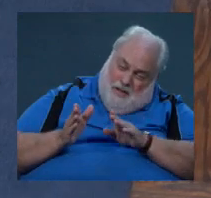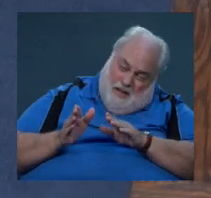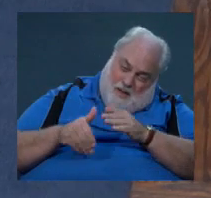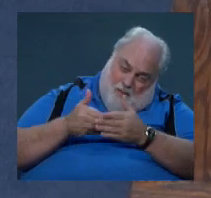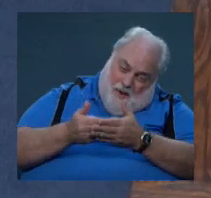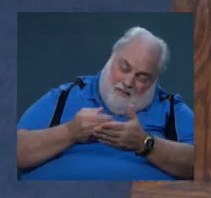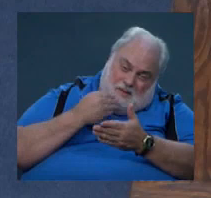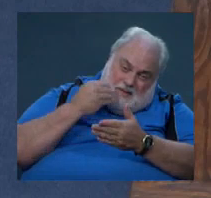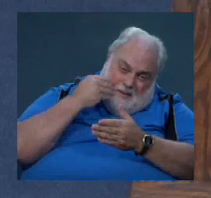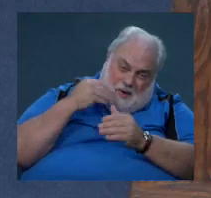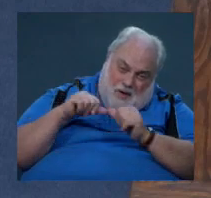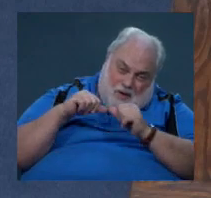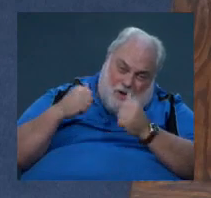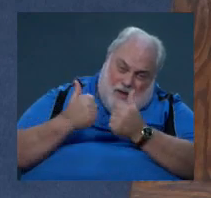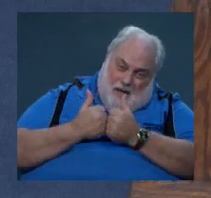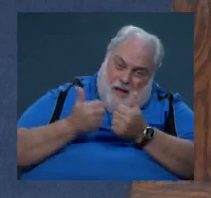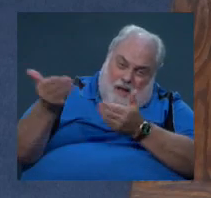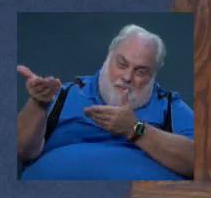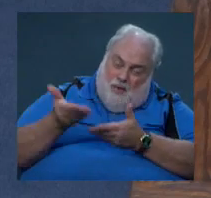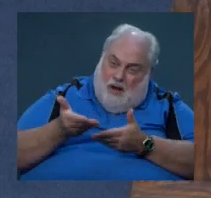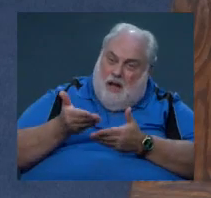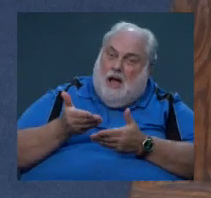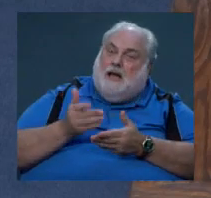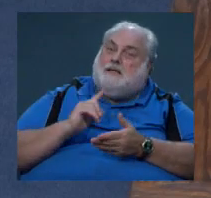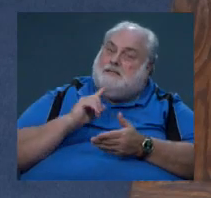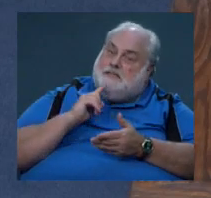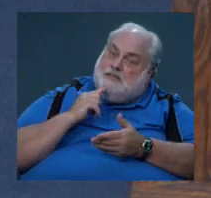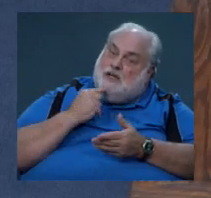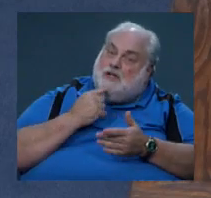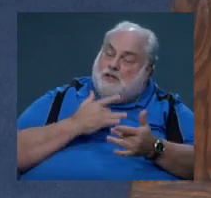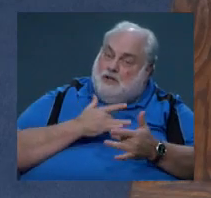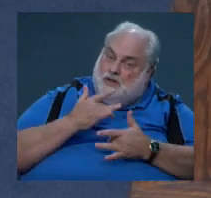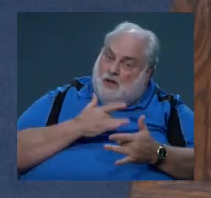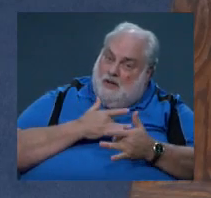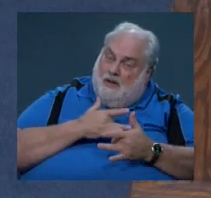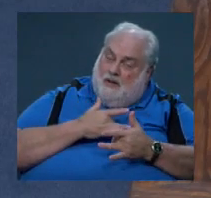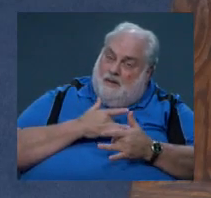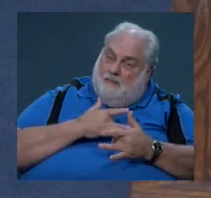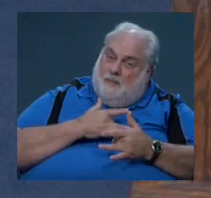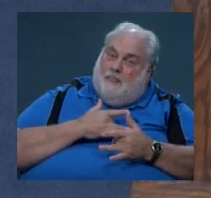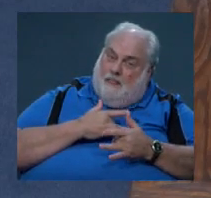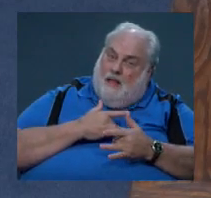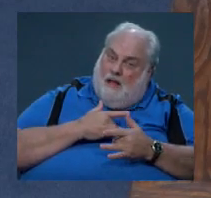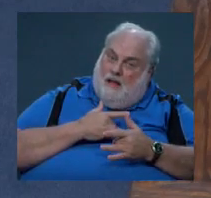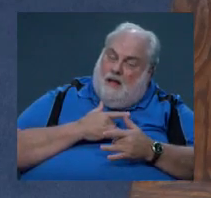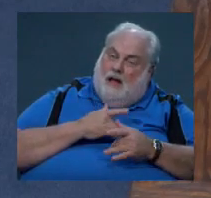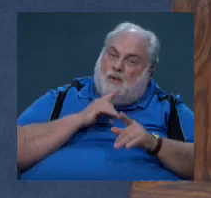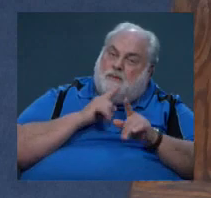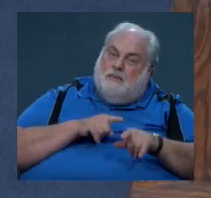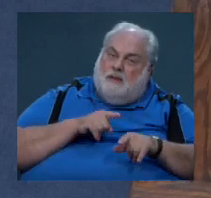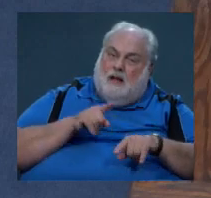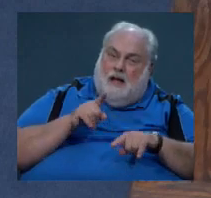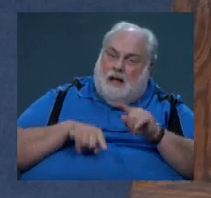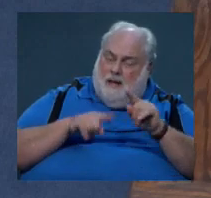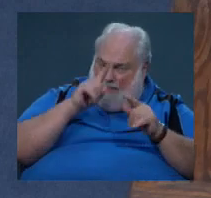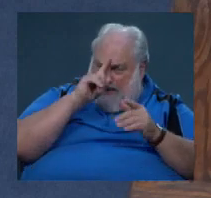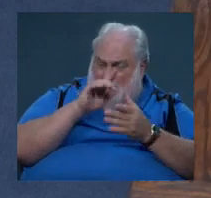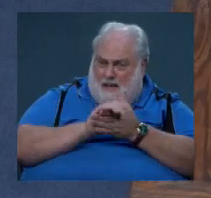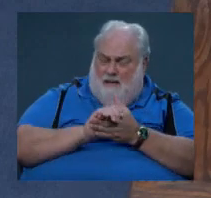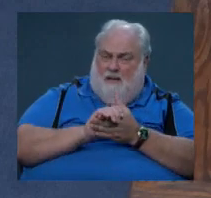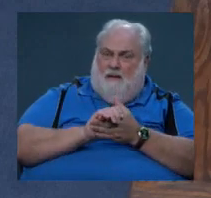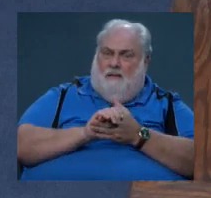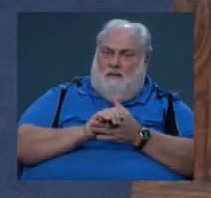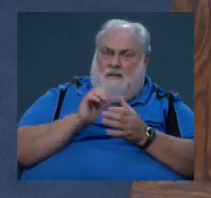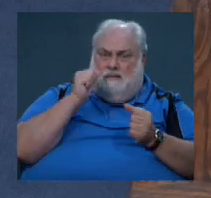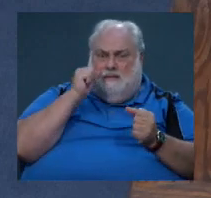neighborhood association or bring a legitimate concern, now you come up here and you talk about stuff, and I can't believe it. I admit